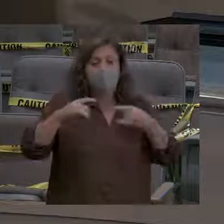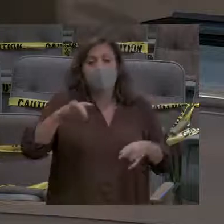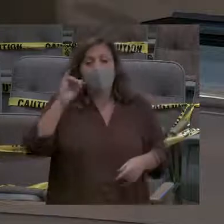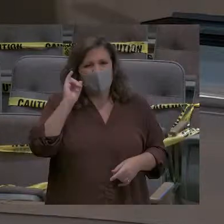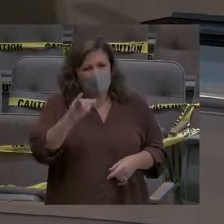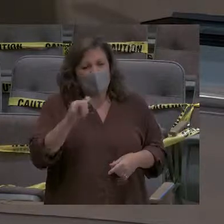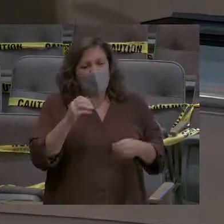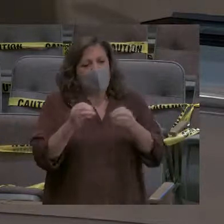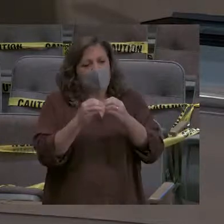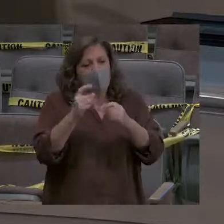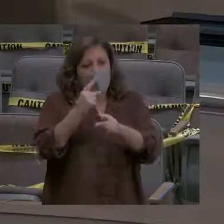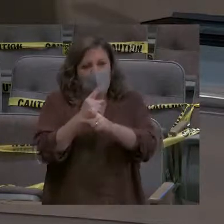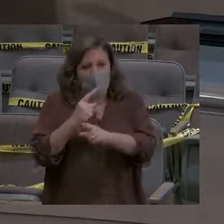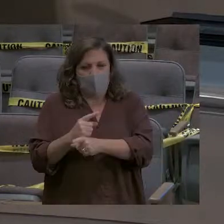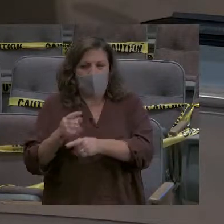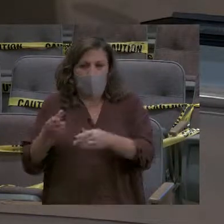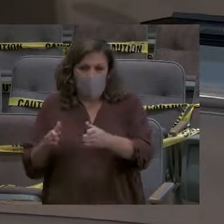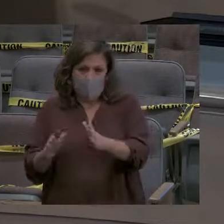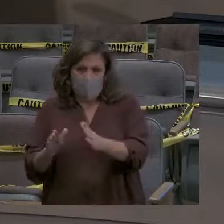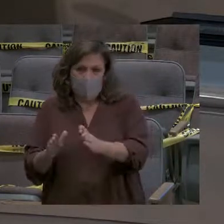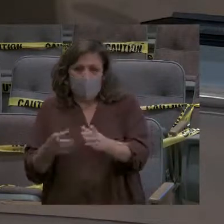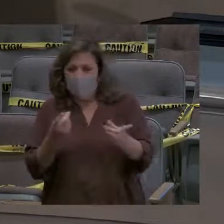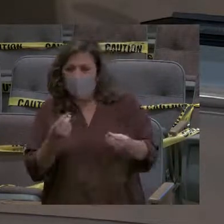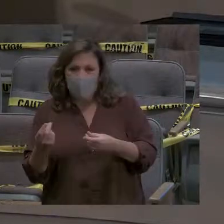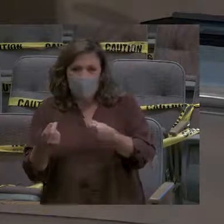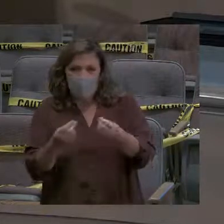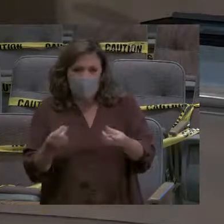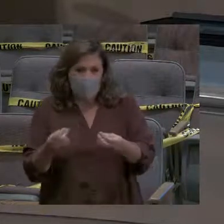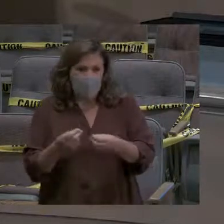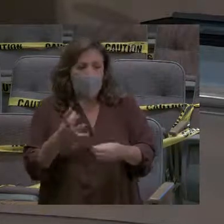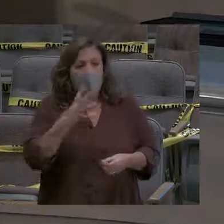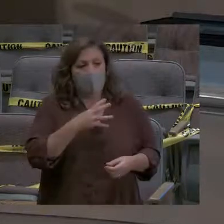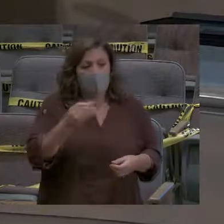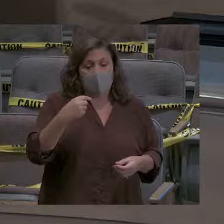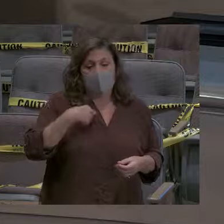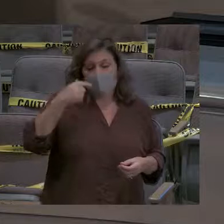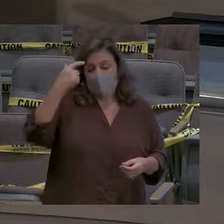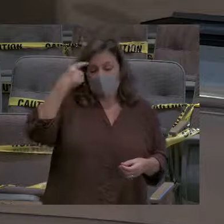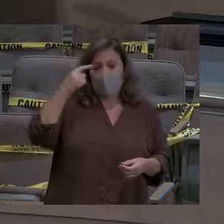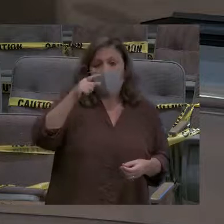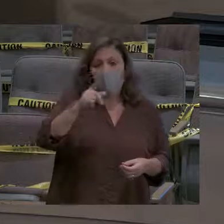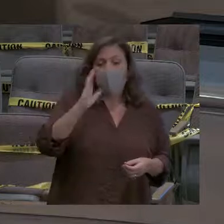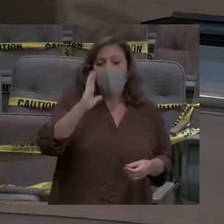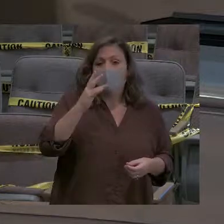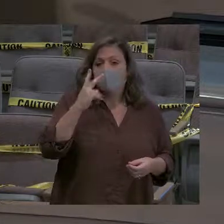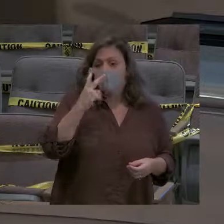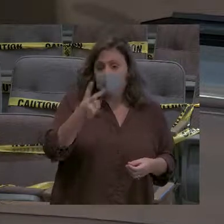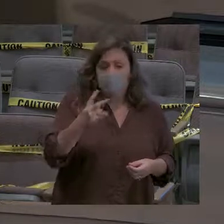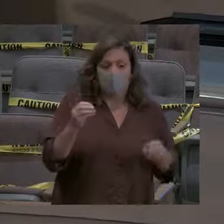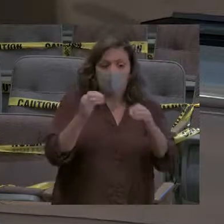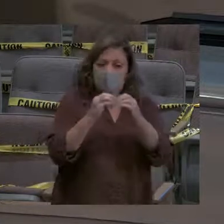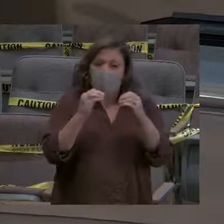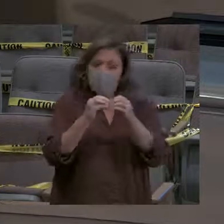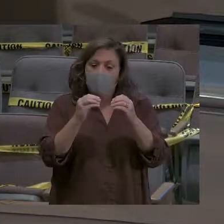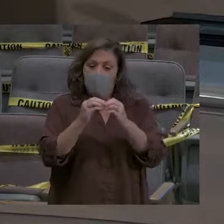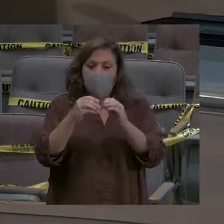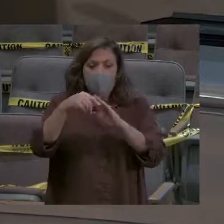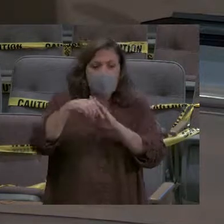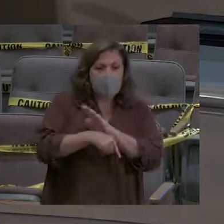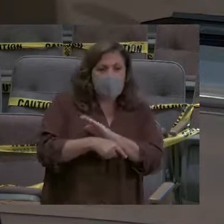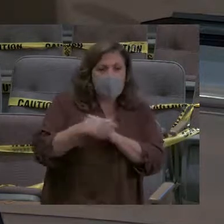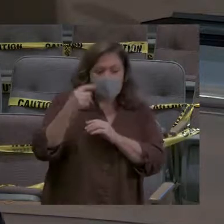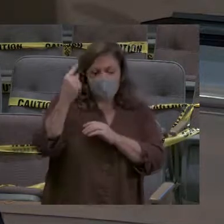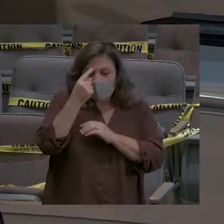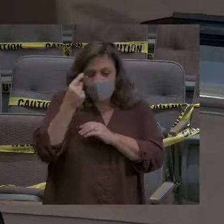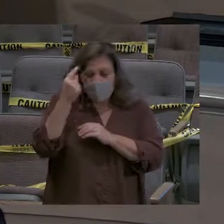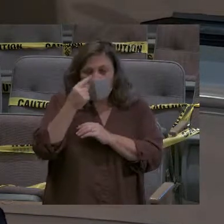that's the more appropriate way to deal with these types of things. And I think you're also going to see a more comprehensive and precise